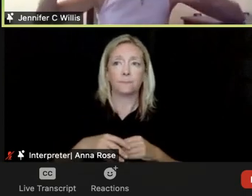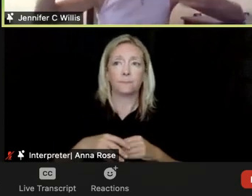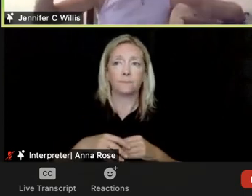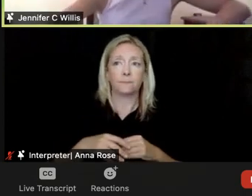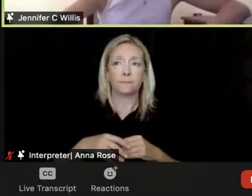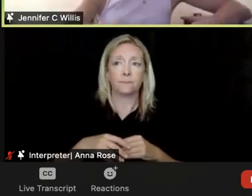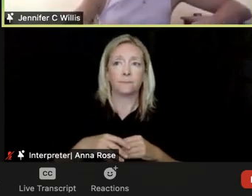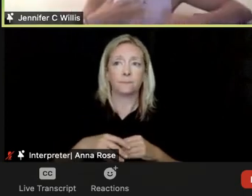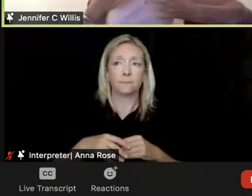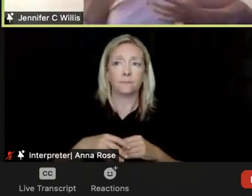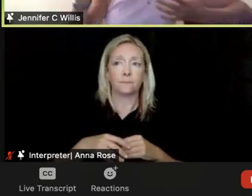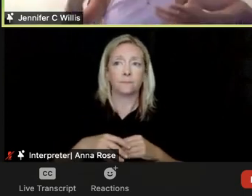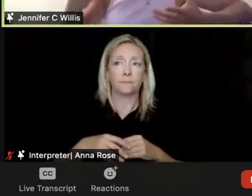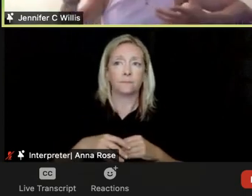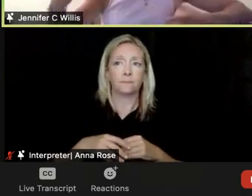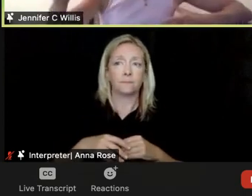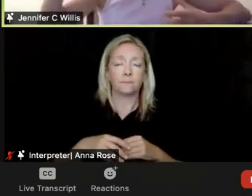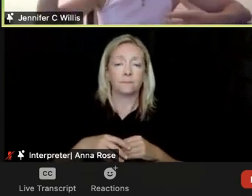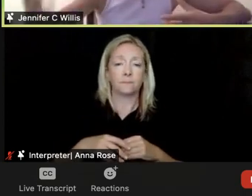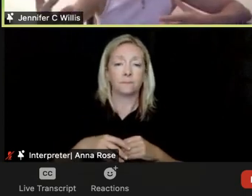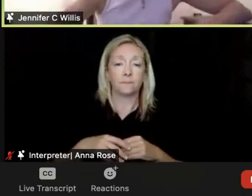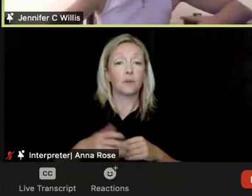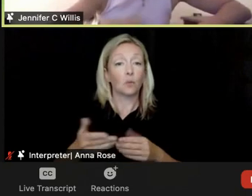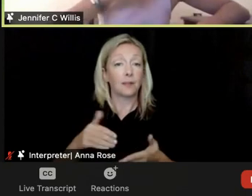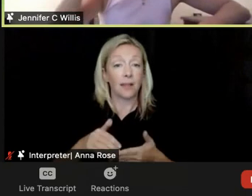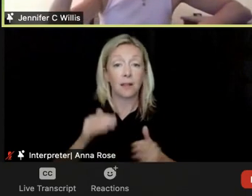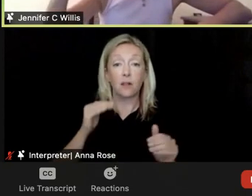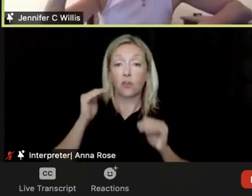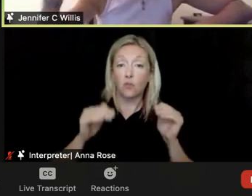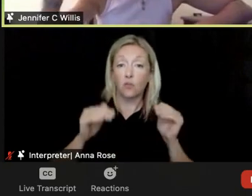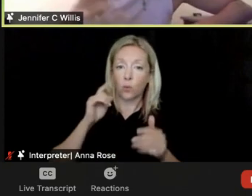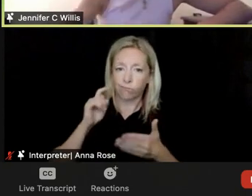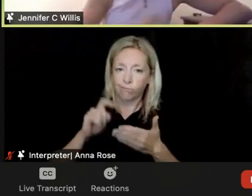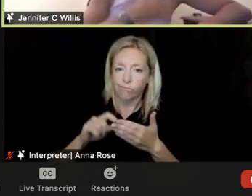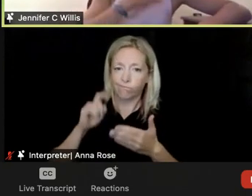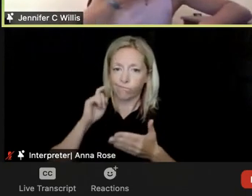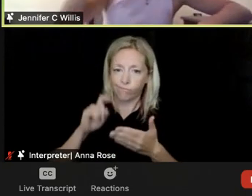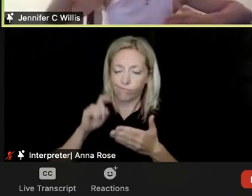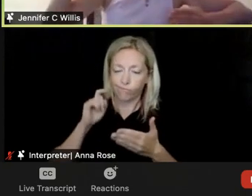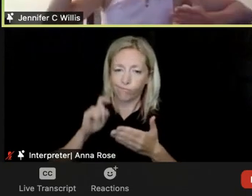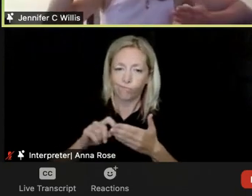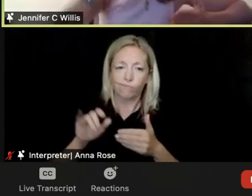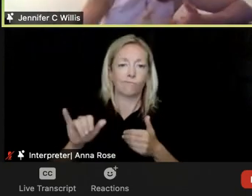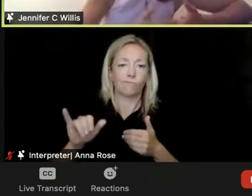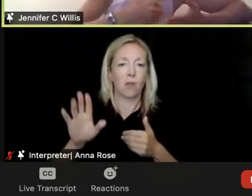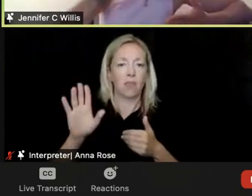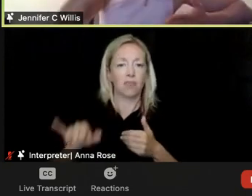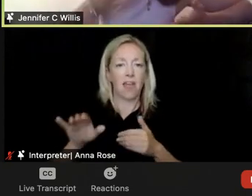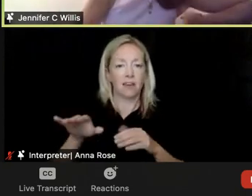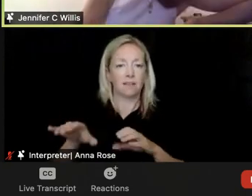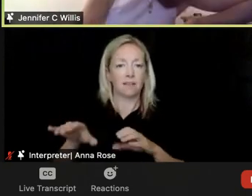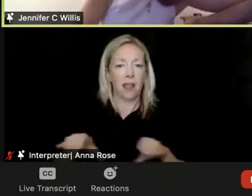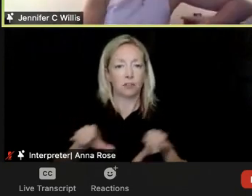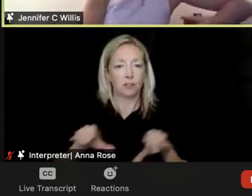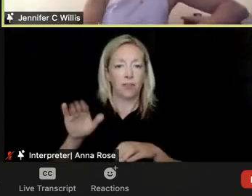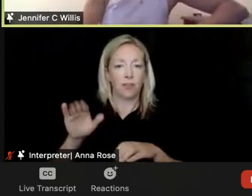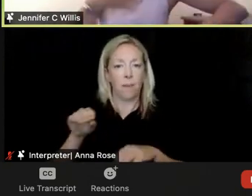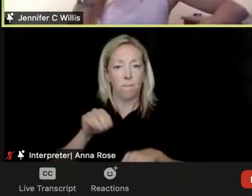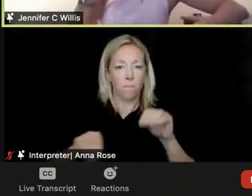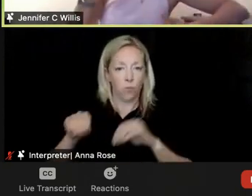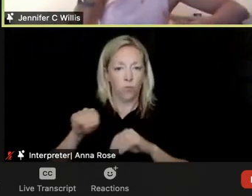The adult over time is going to learn that as the child does something and responds accordingly, that action has a meaning